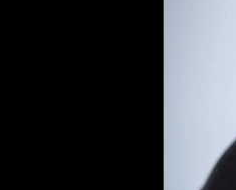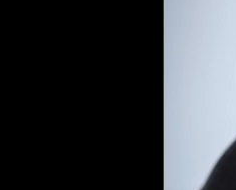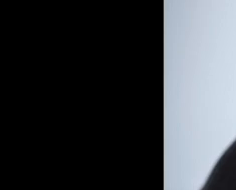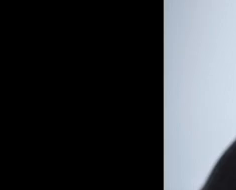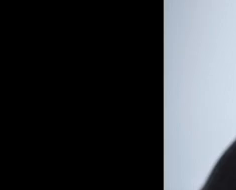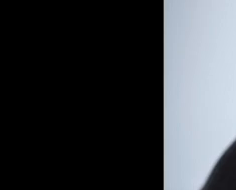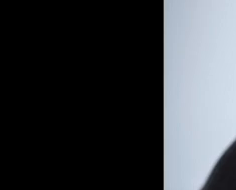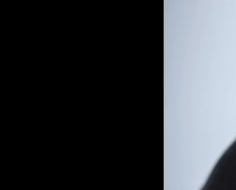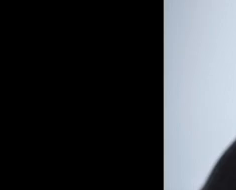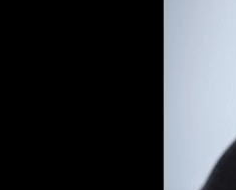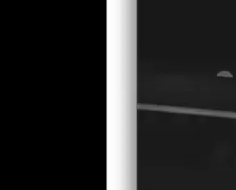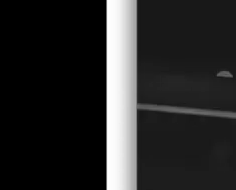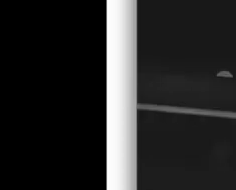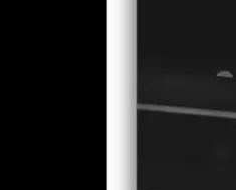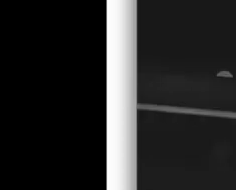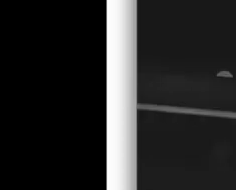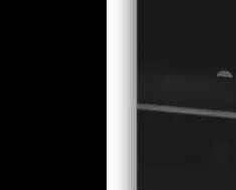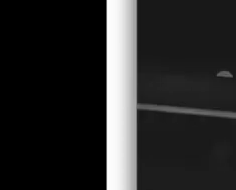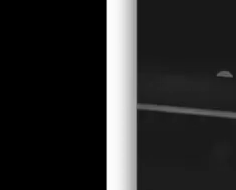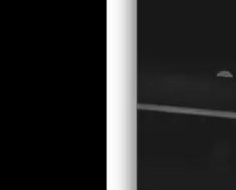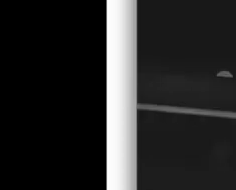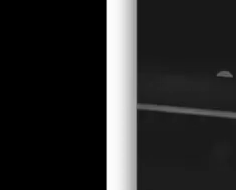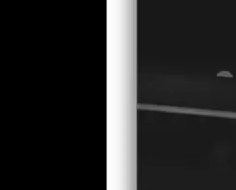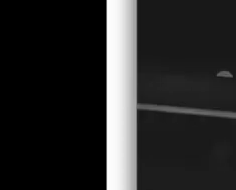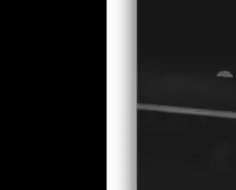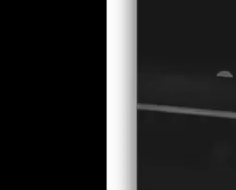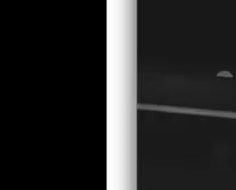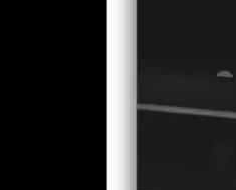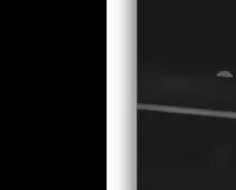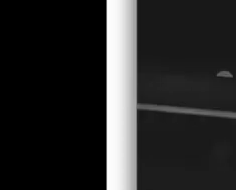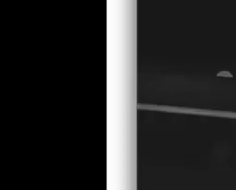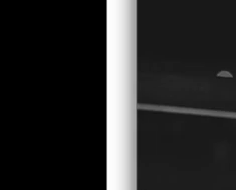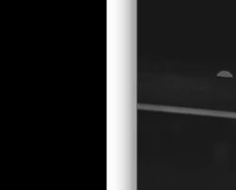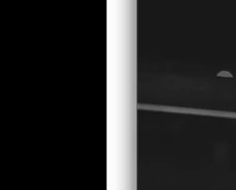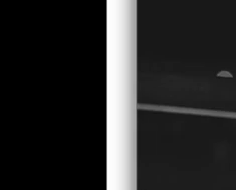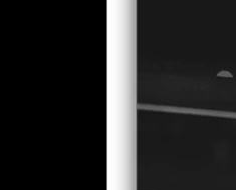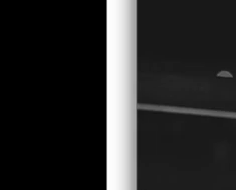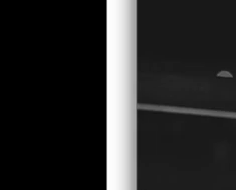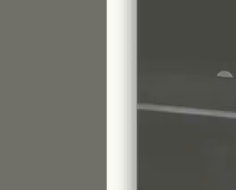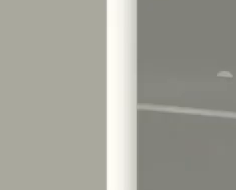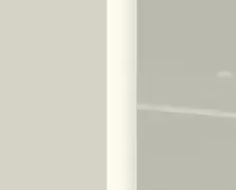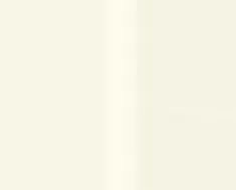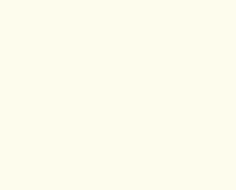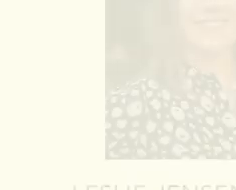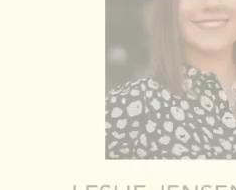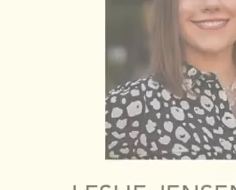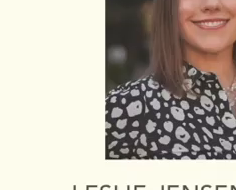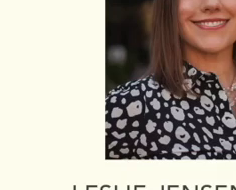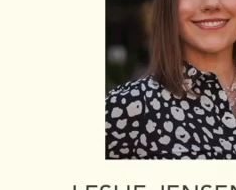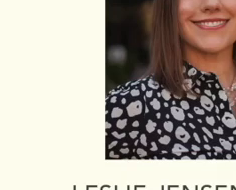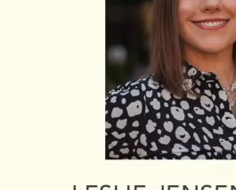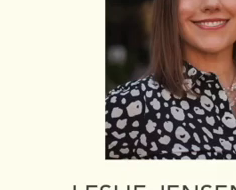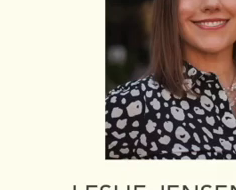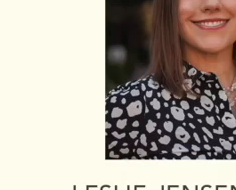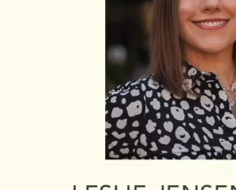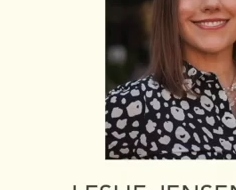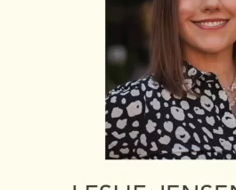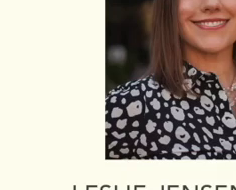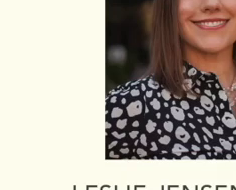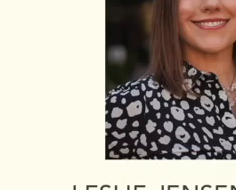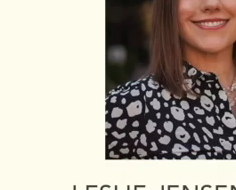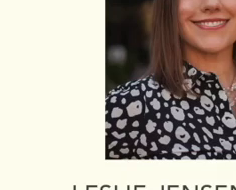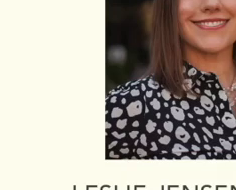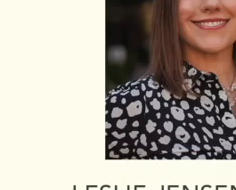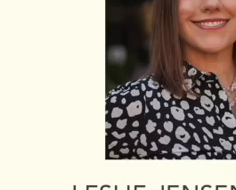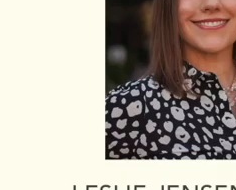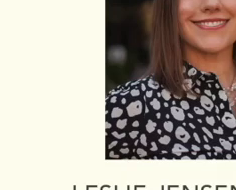technology at Ragtag, a company that organizes tech volunteers for civic engagement.